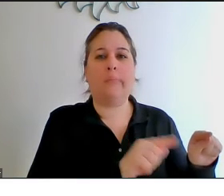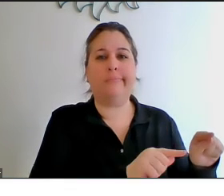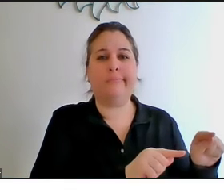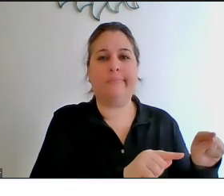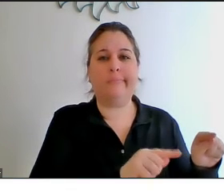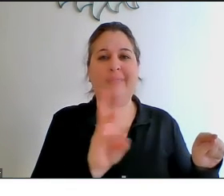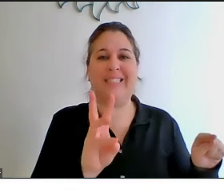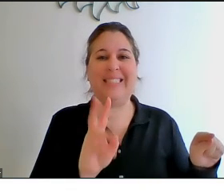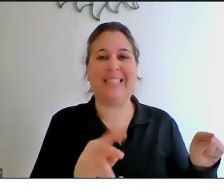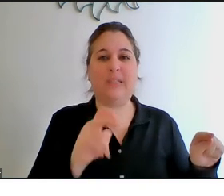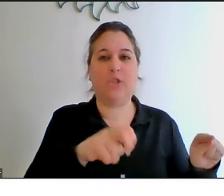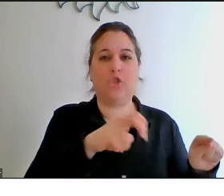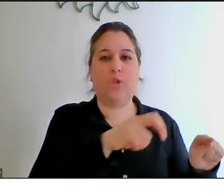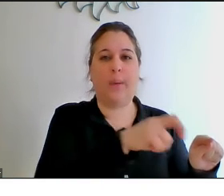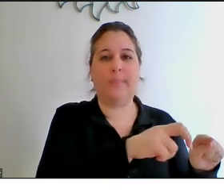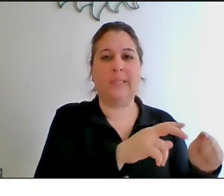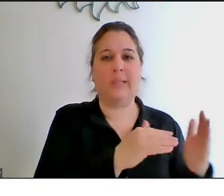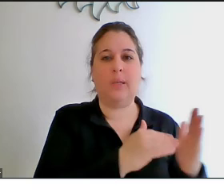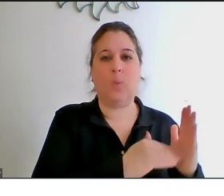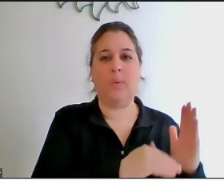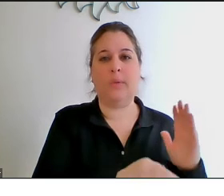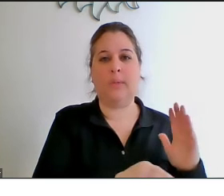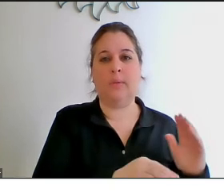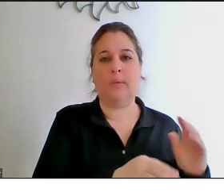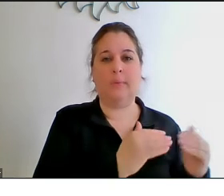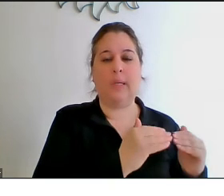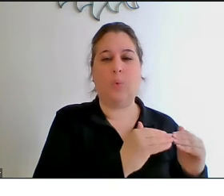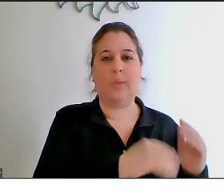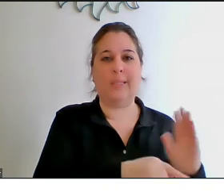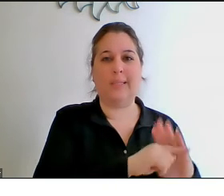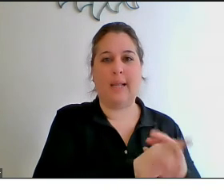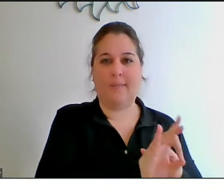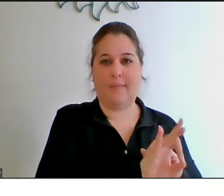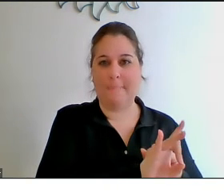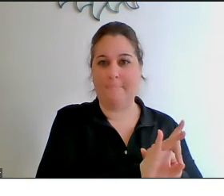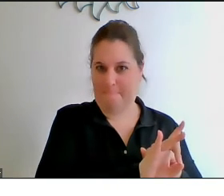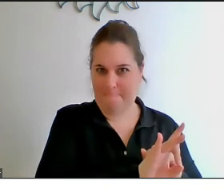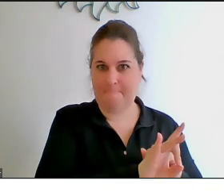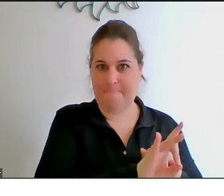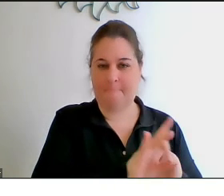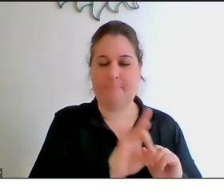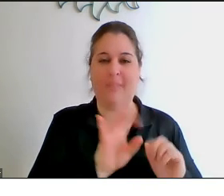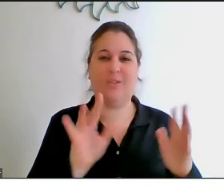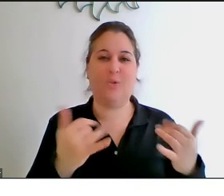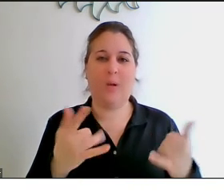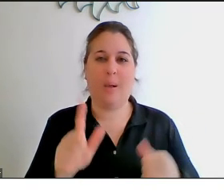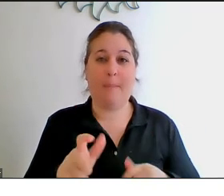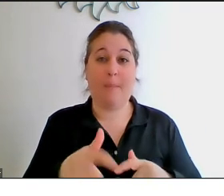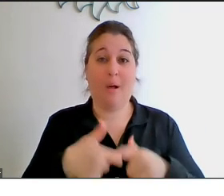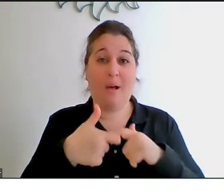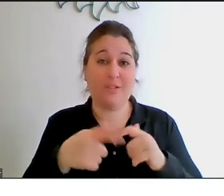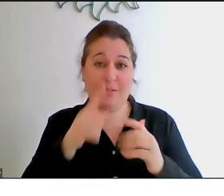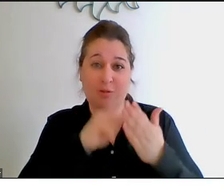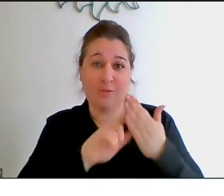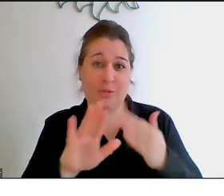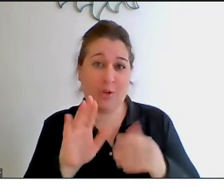So go ahead and try those two. Press pause after I'm done talking and see what you get, and then come back to check your work. Go